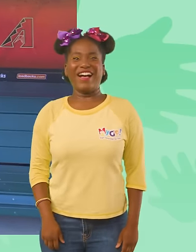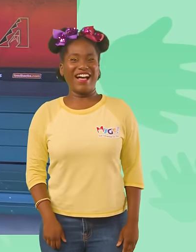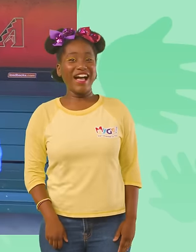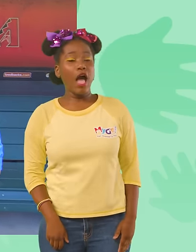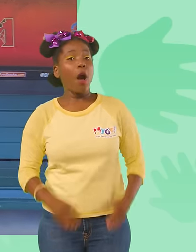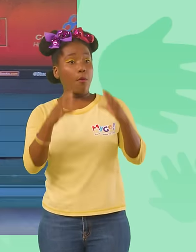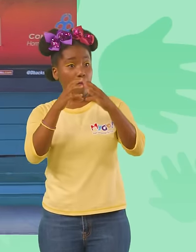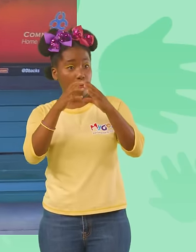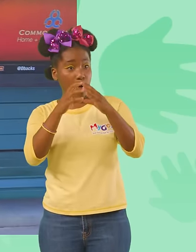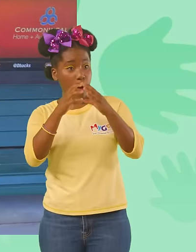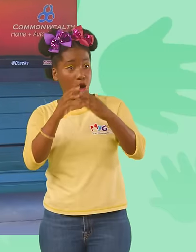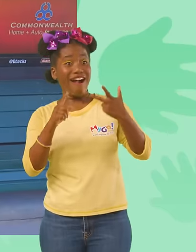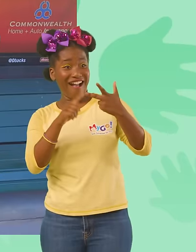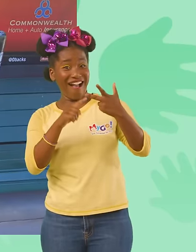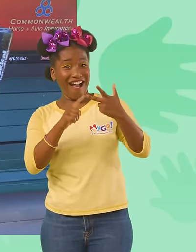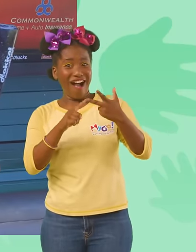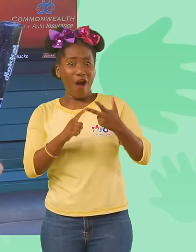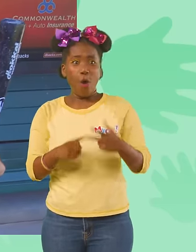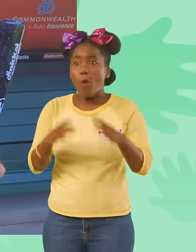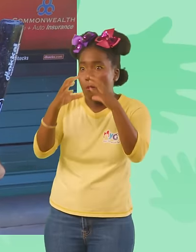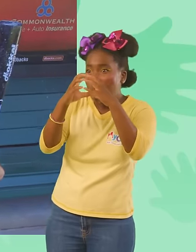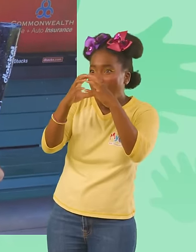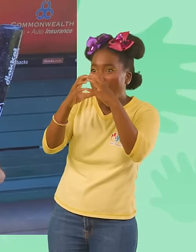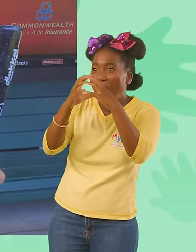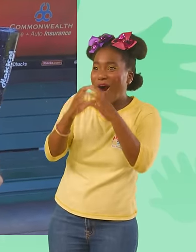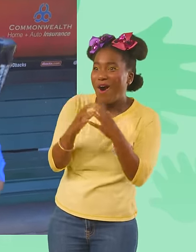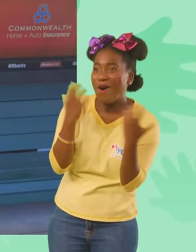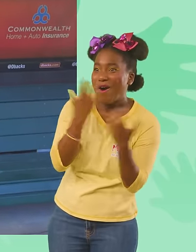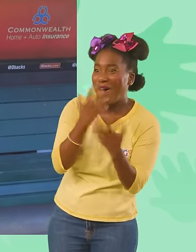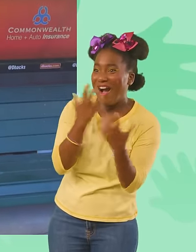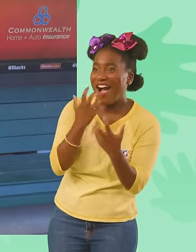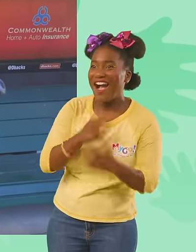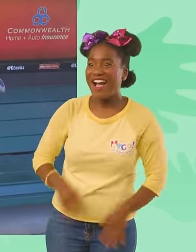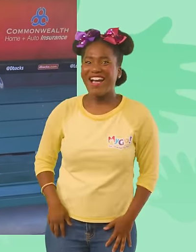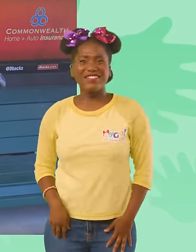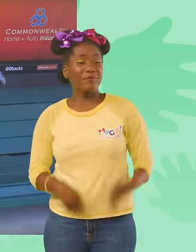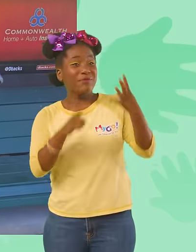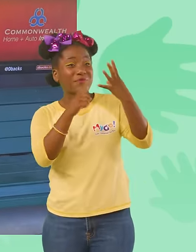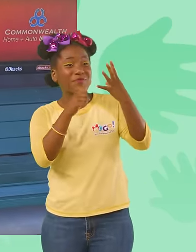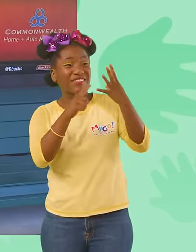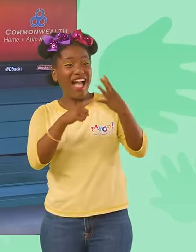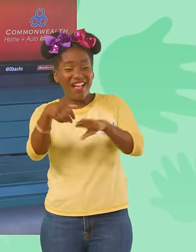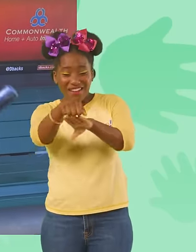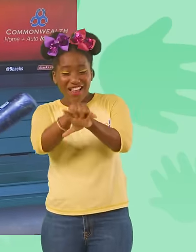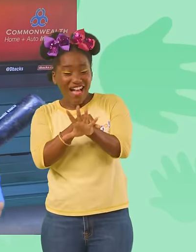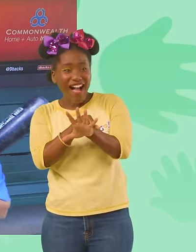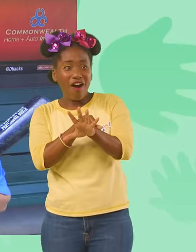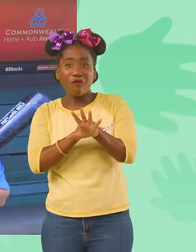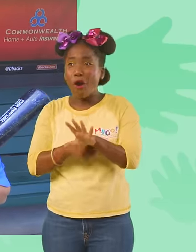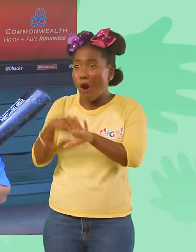A ball. Ooh, a baseball. Wow. And a glove. Ooh,